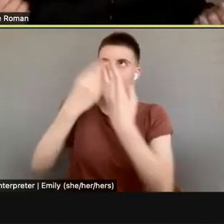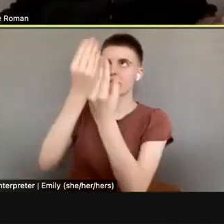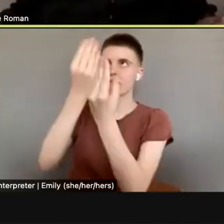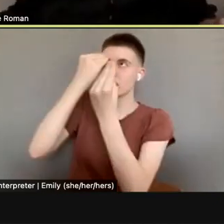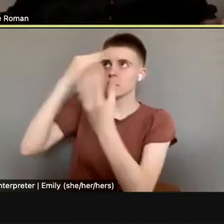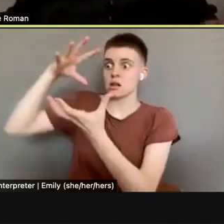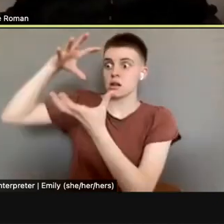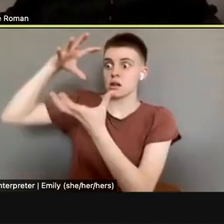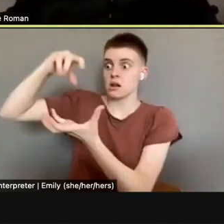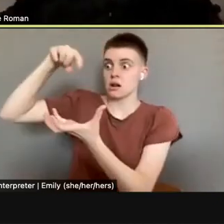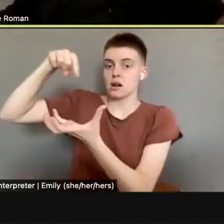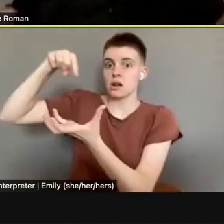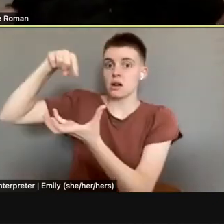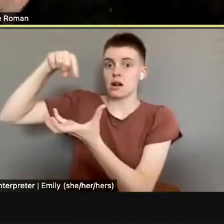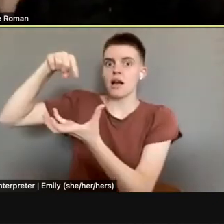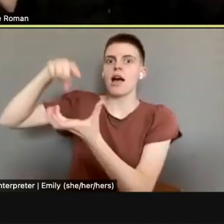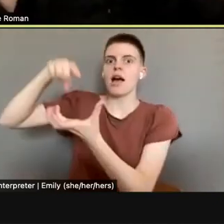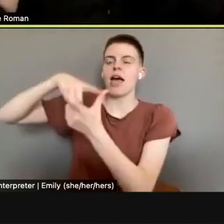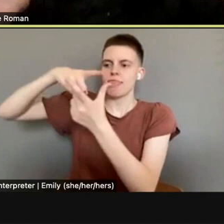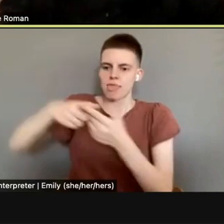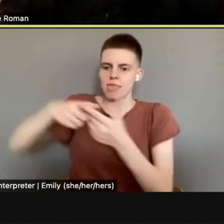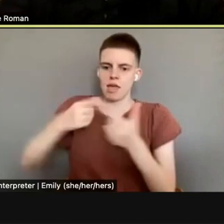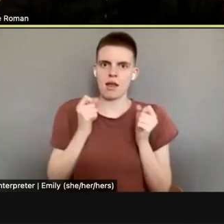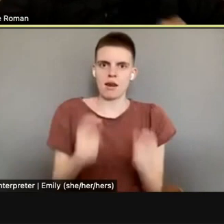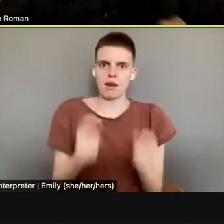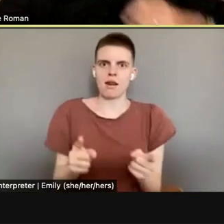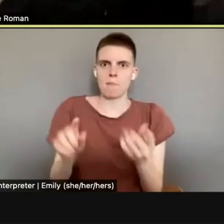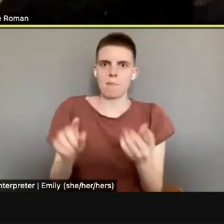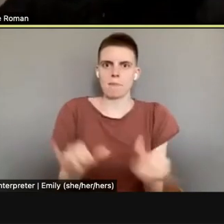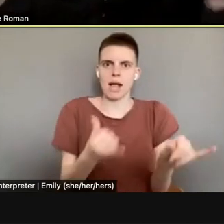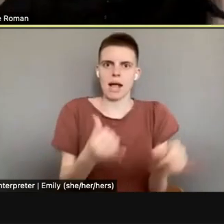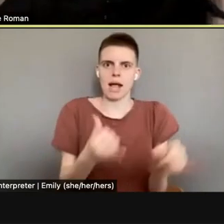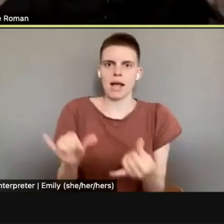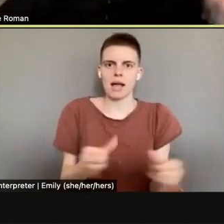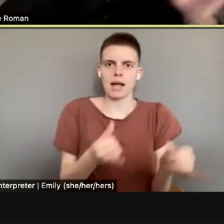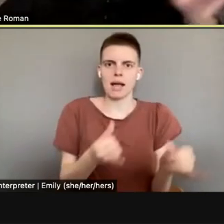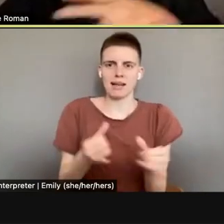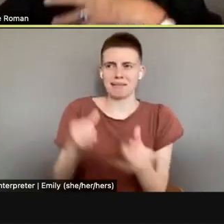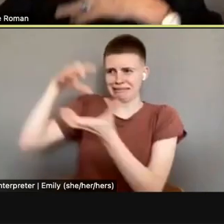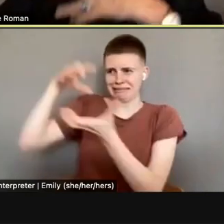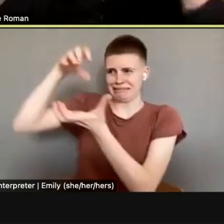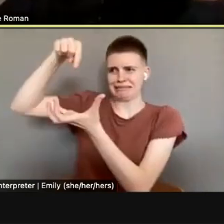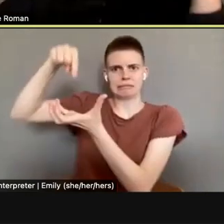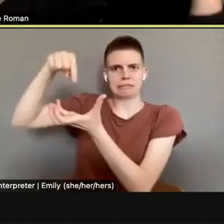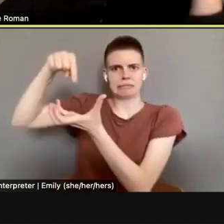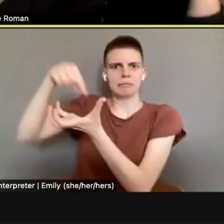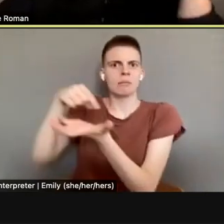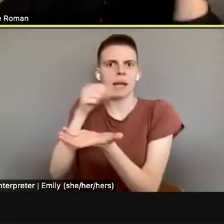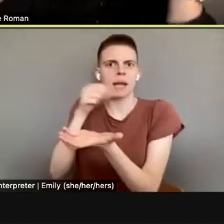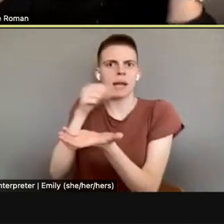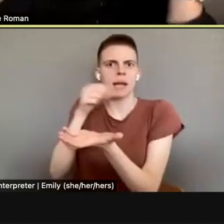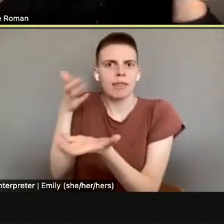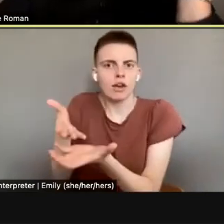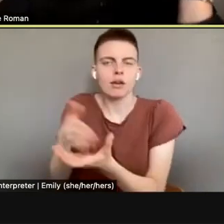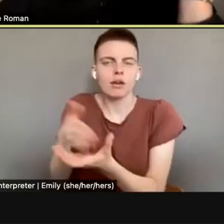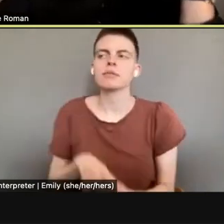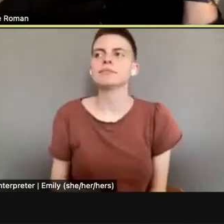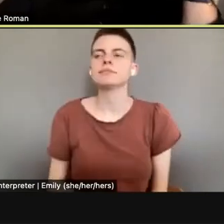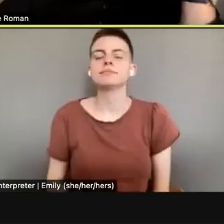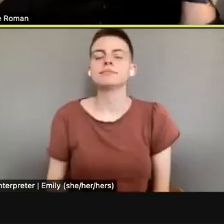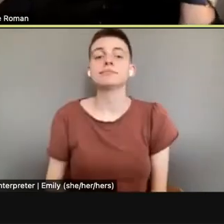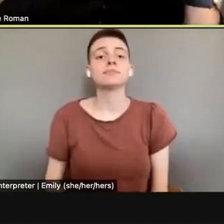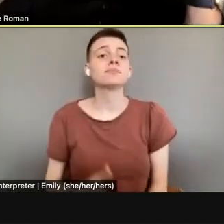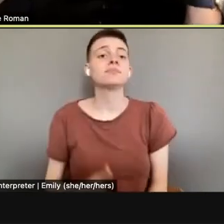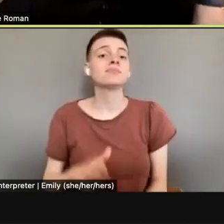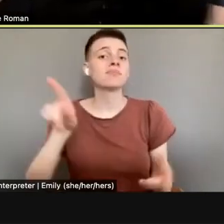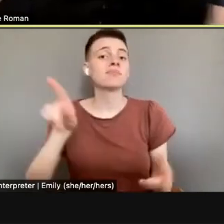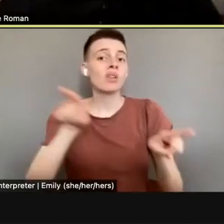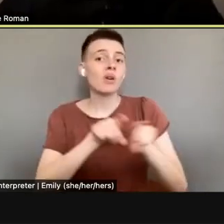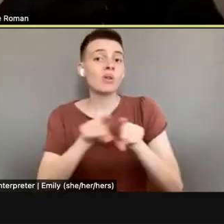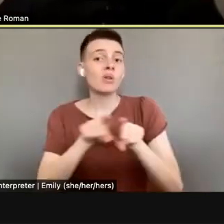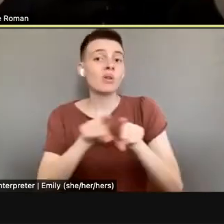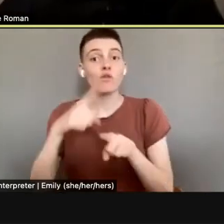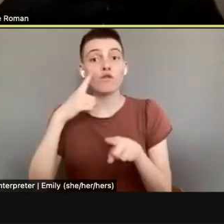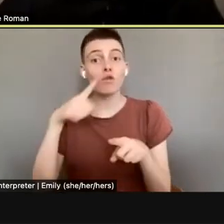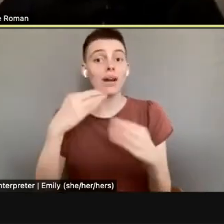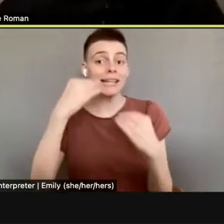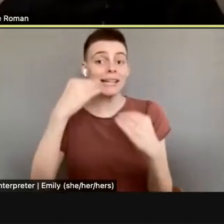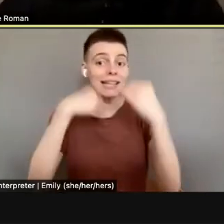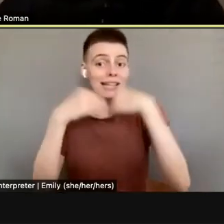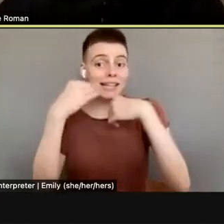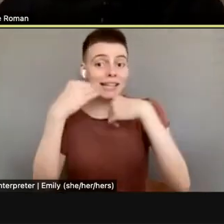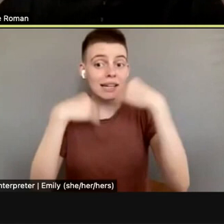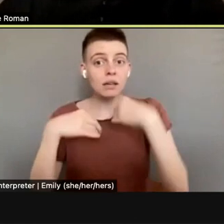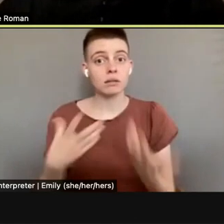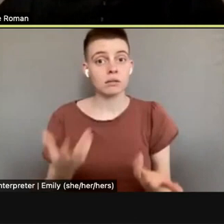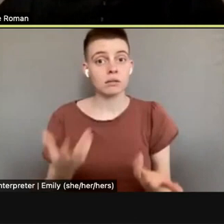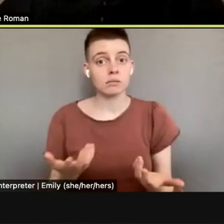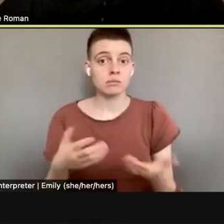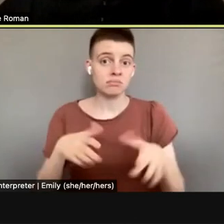out. It's also the fuel for things like learning to eat. It's a pretty basic thing. The number of children